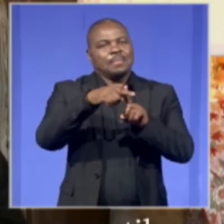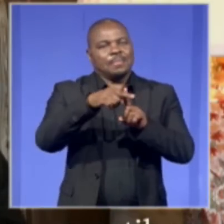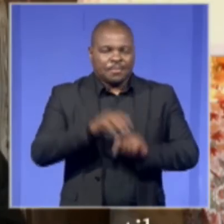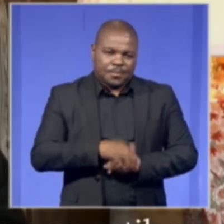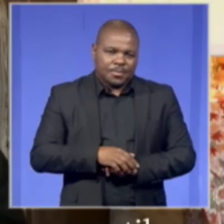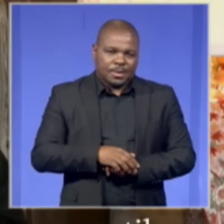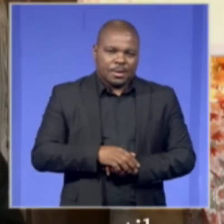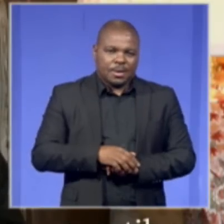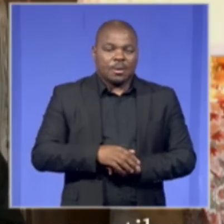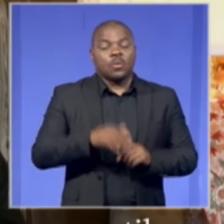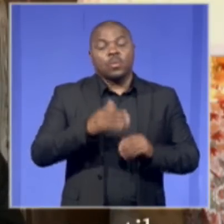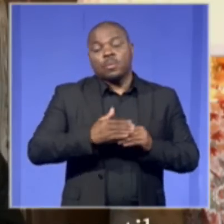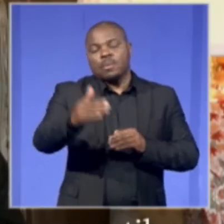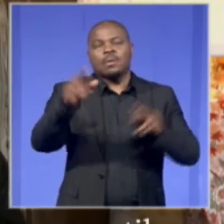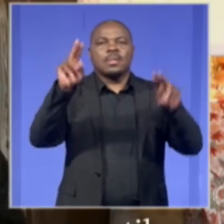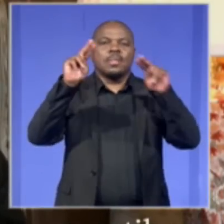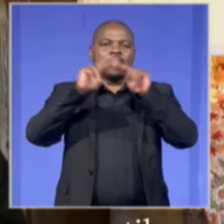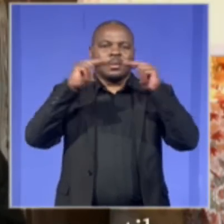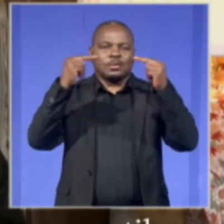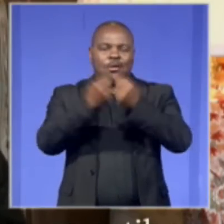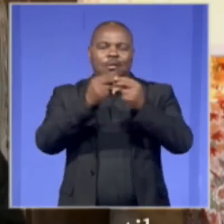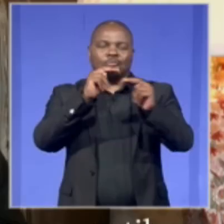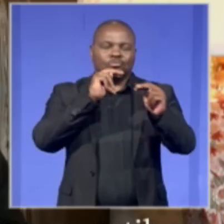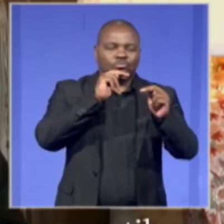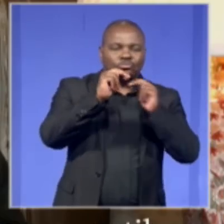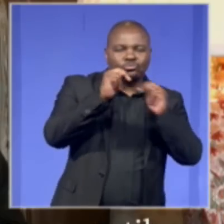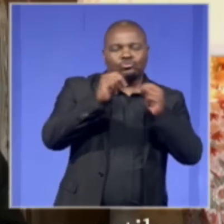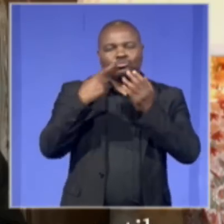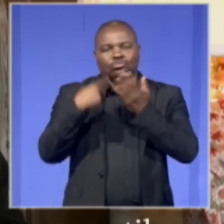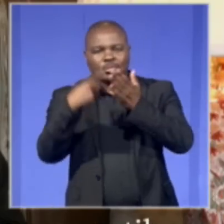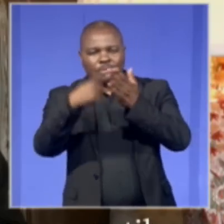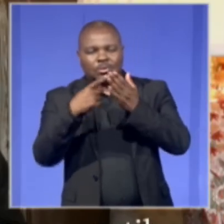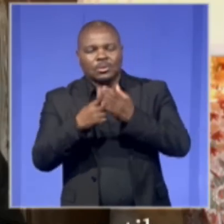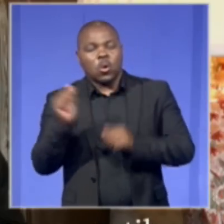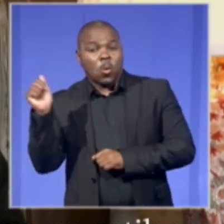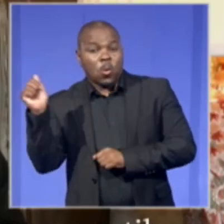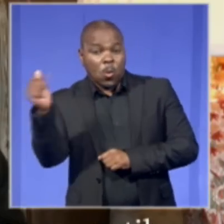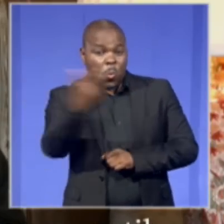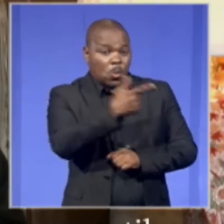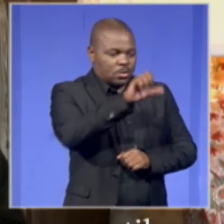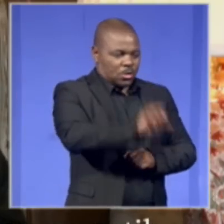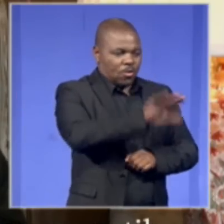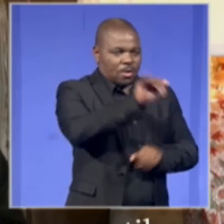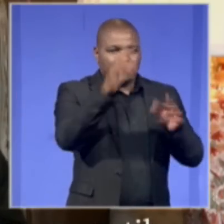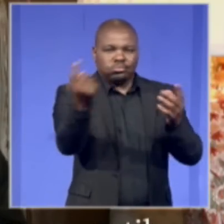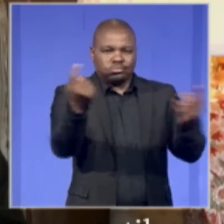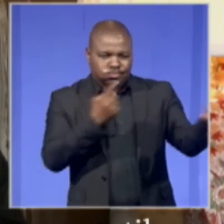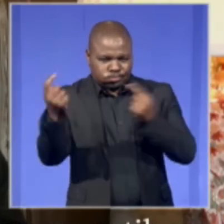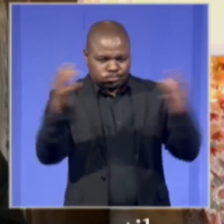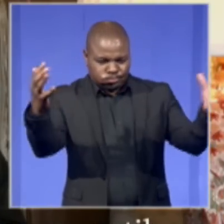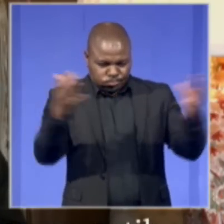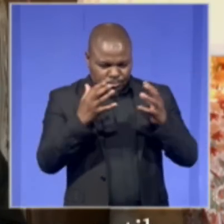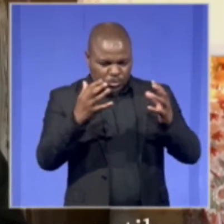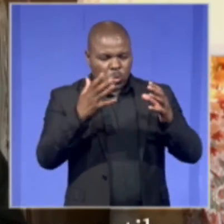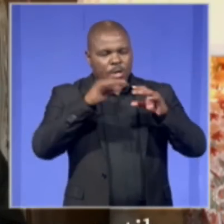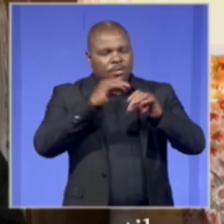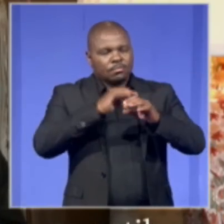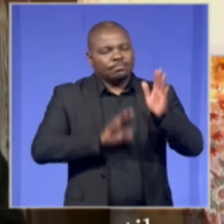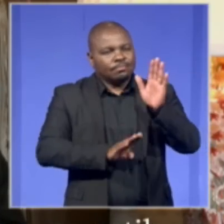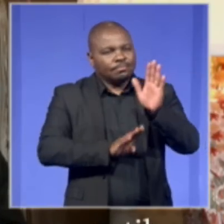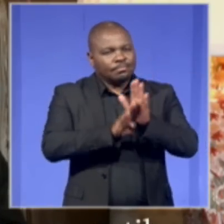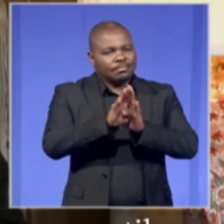embarking on a national dialogue, bringing all South Africans together to develop a common vision